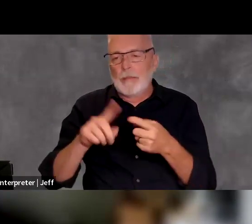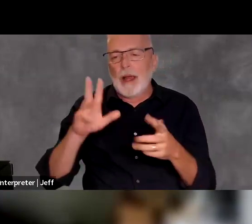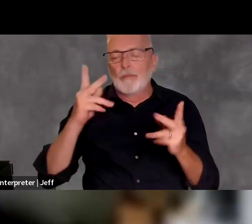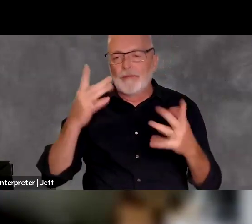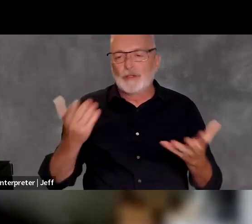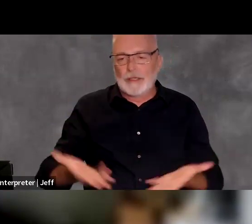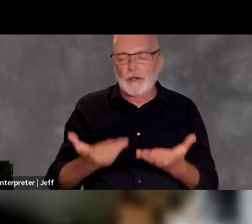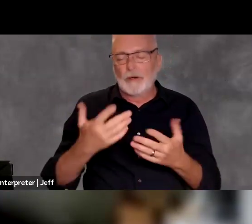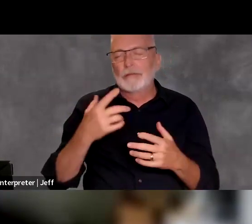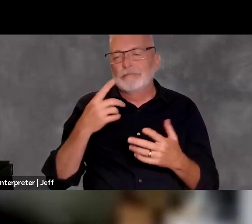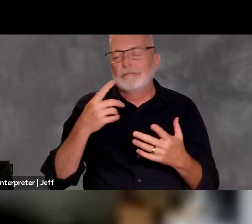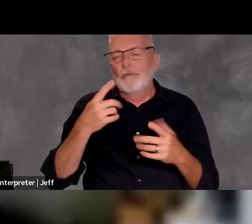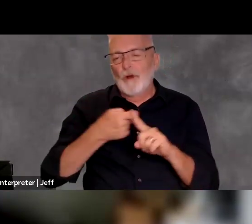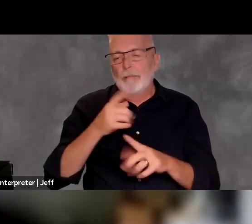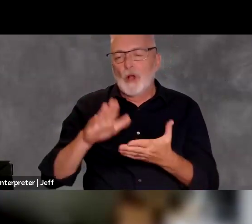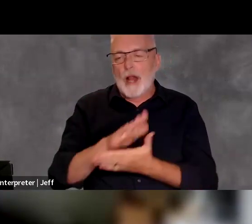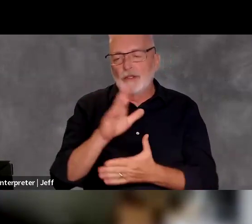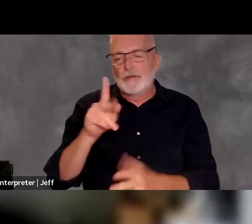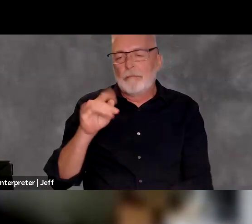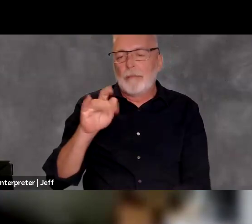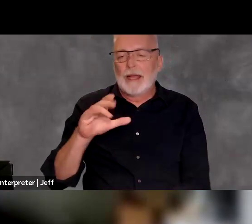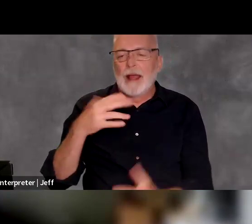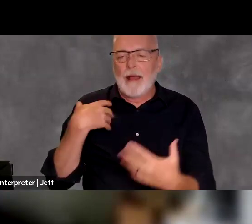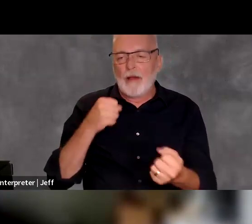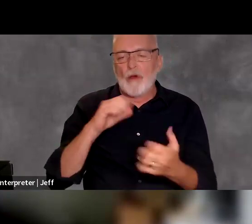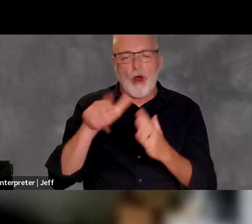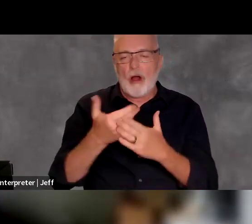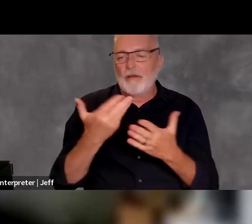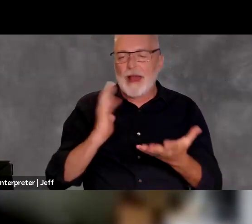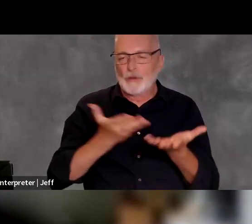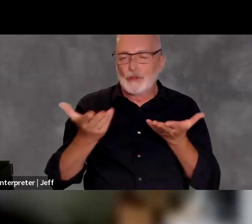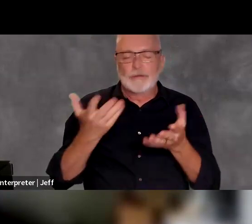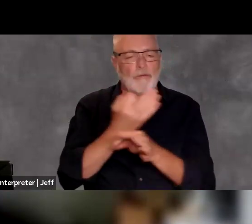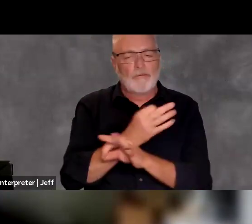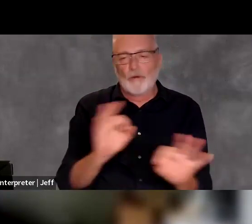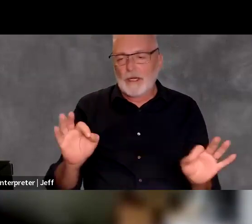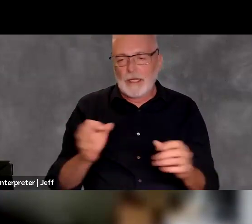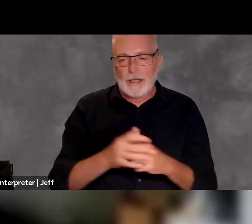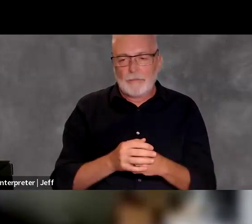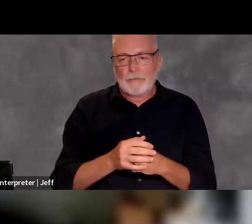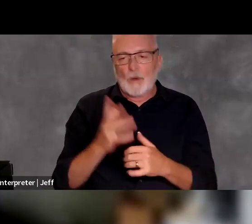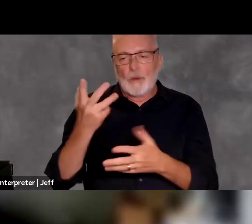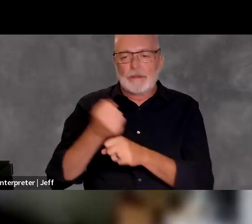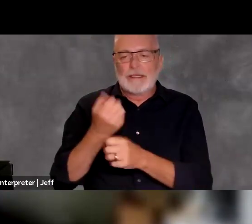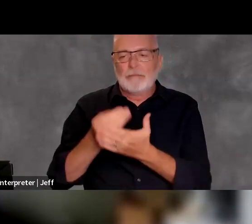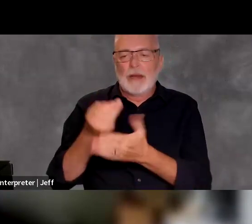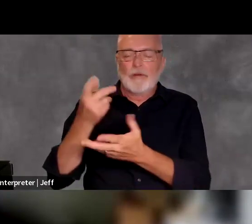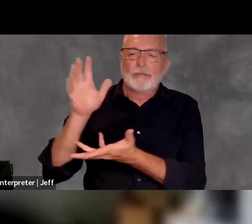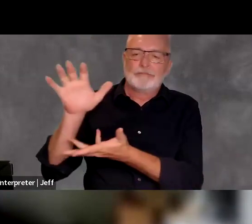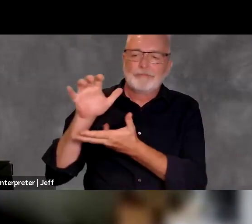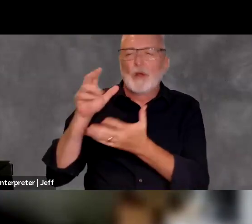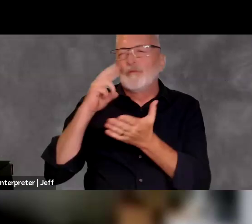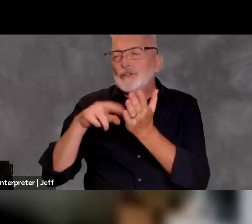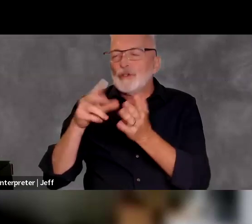Health. We offer all of our services totally for free. We're funded through grants, research grants,